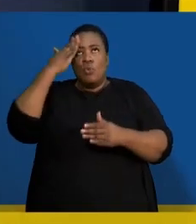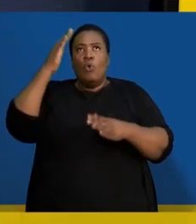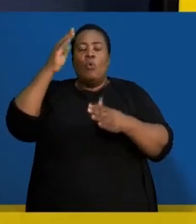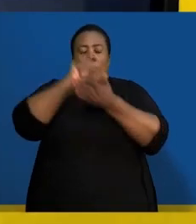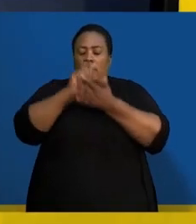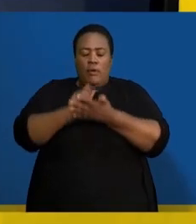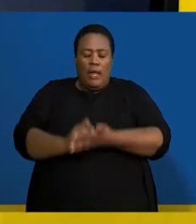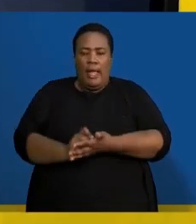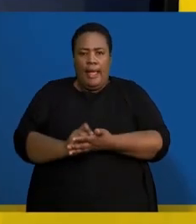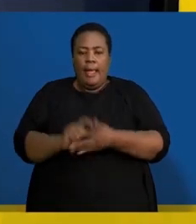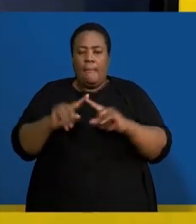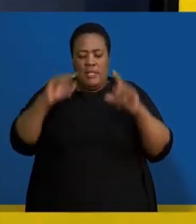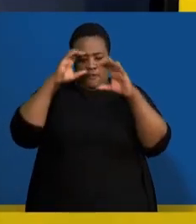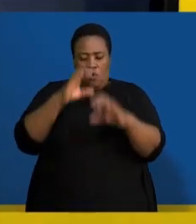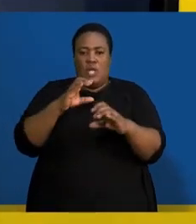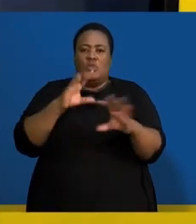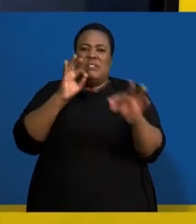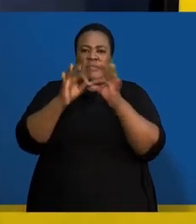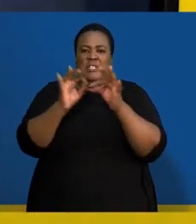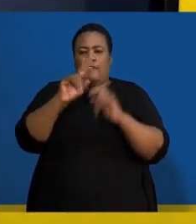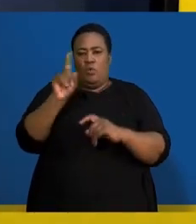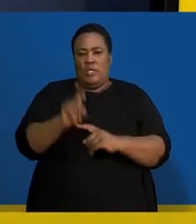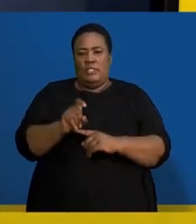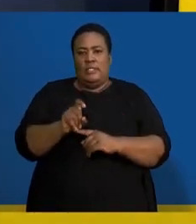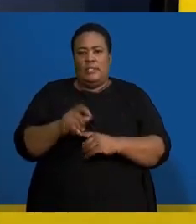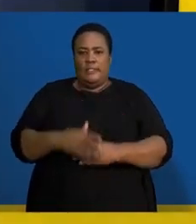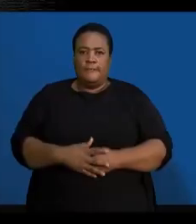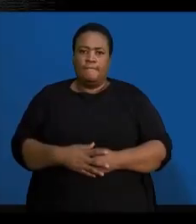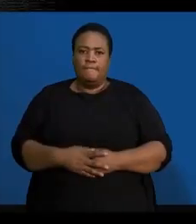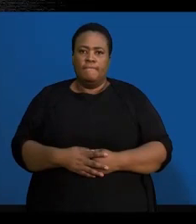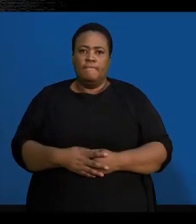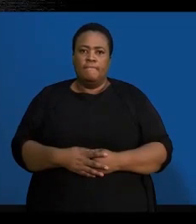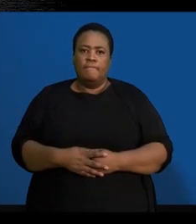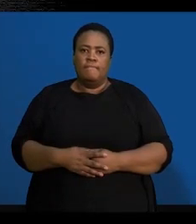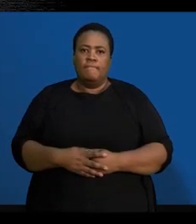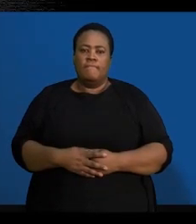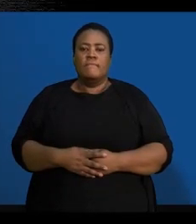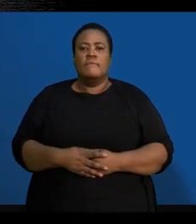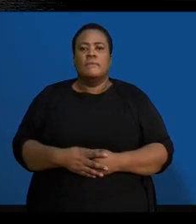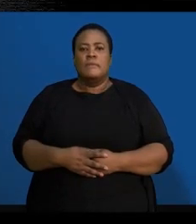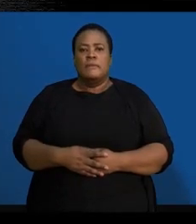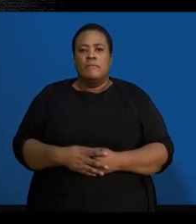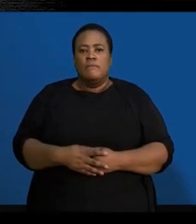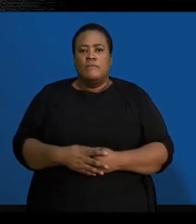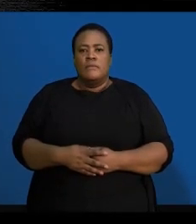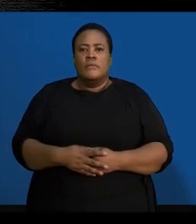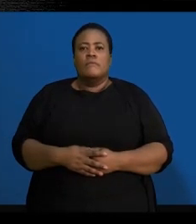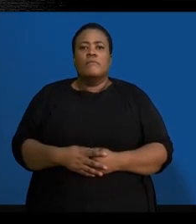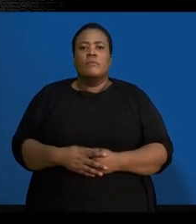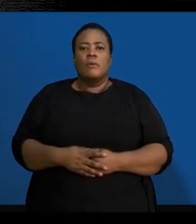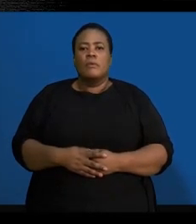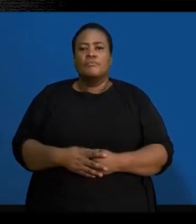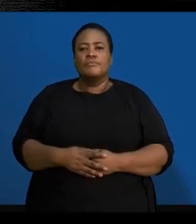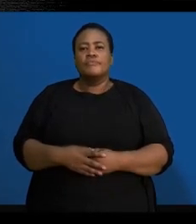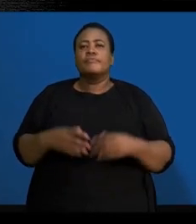you to focus on a specific question that was asked. Content should not be descriptive.